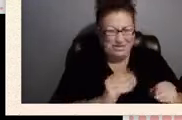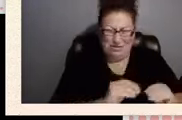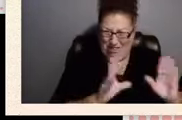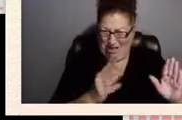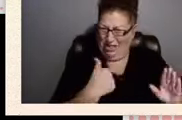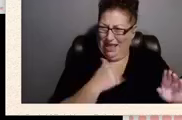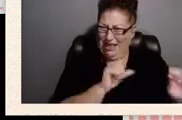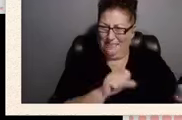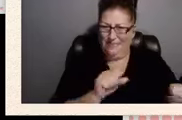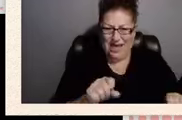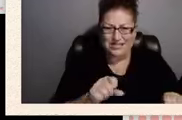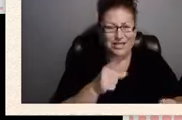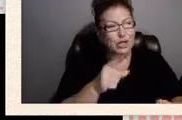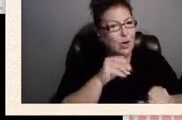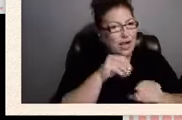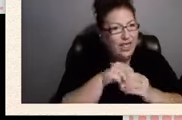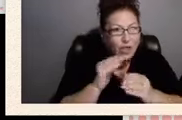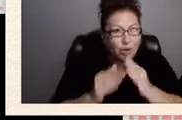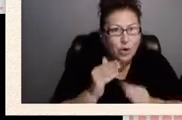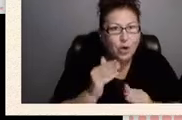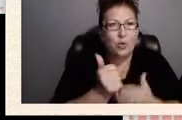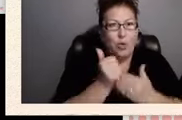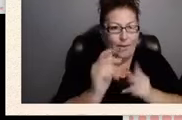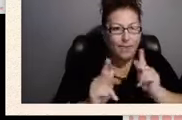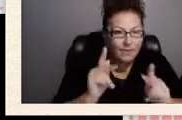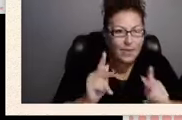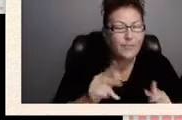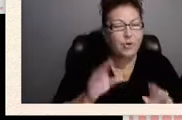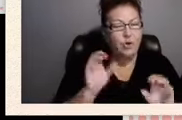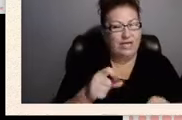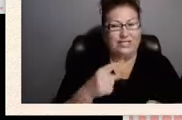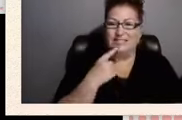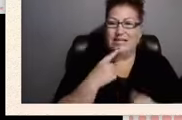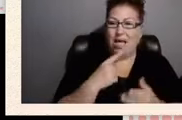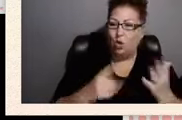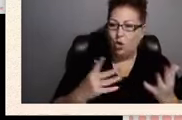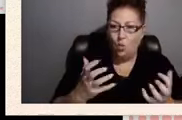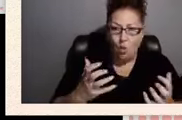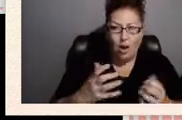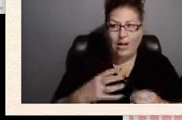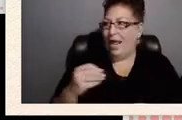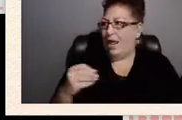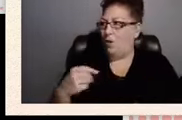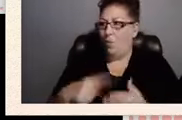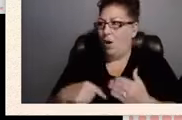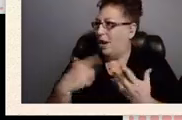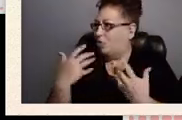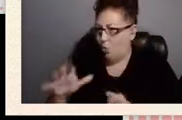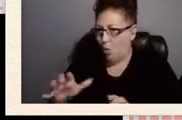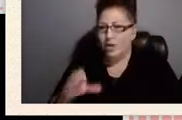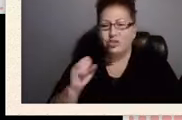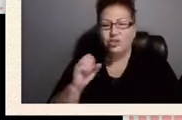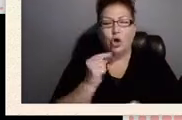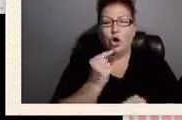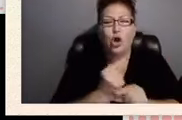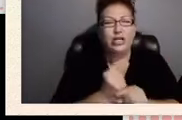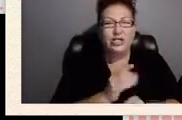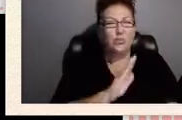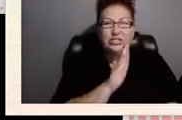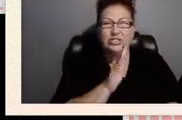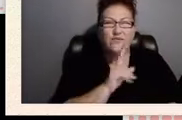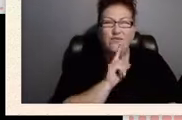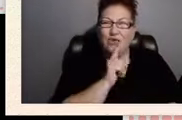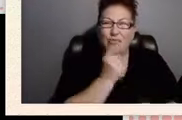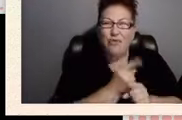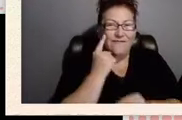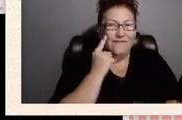out in the community. You were helping people. You could say what you wanted and didn't want. So guardianship was really never right for you. but then